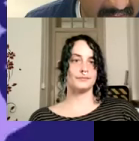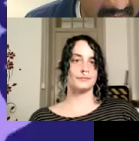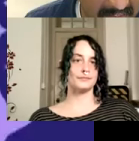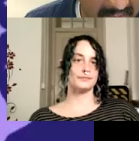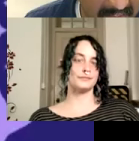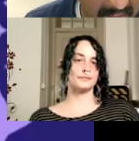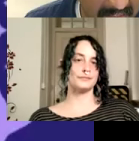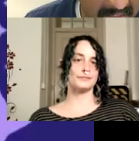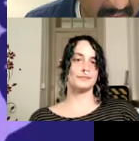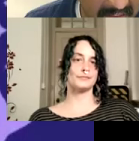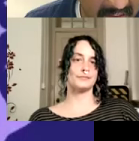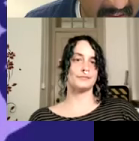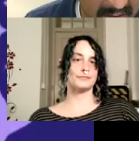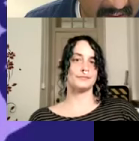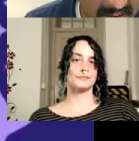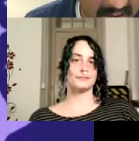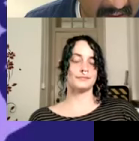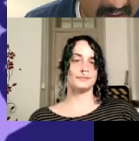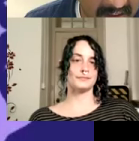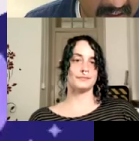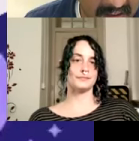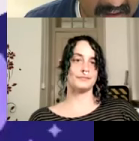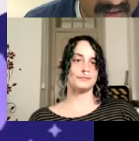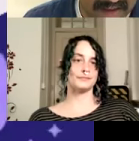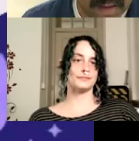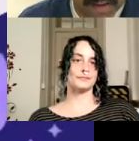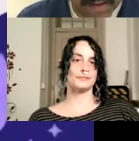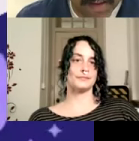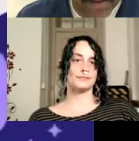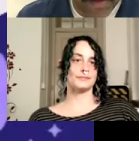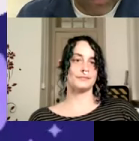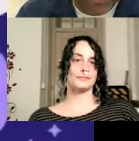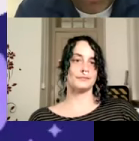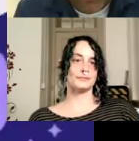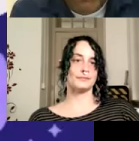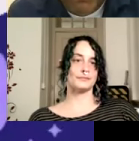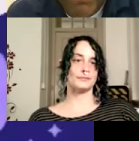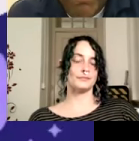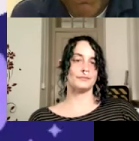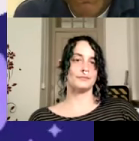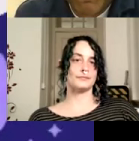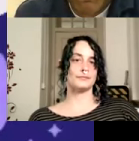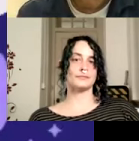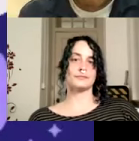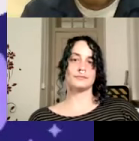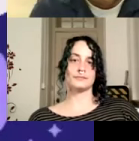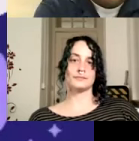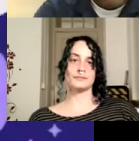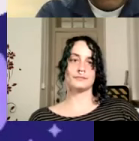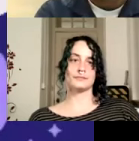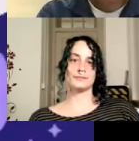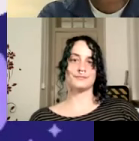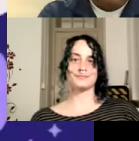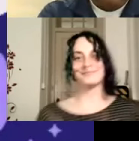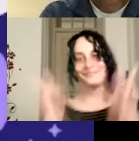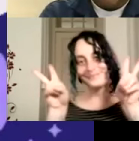So I read this book, and I'm going to go to the next slide so I can talk about the book briefly, because we are teamed up with the library,